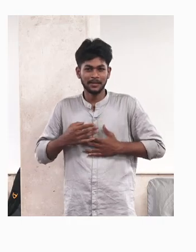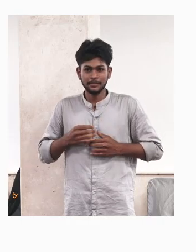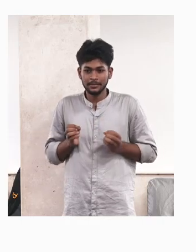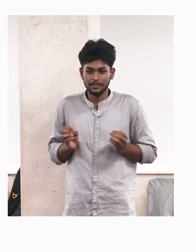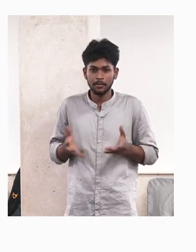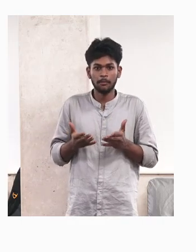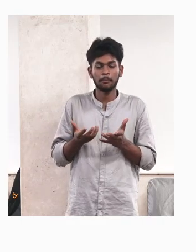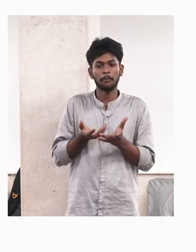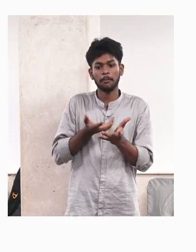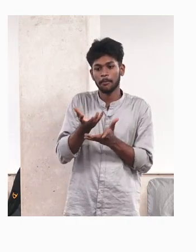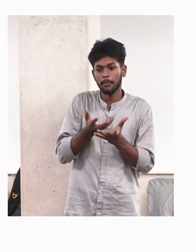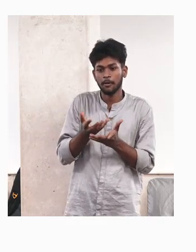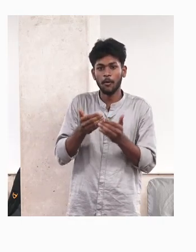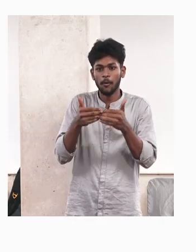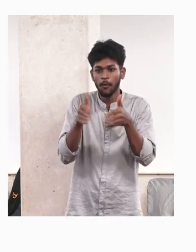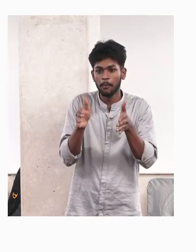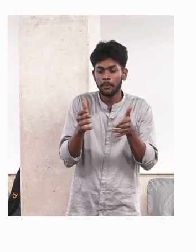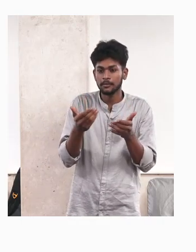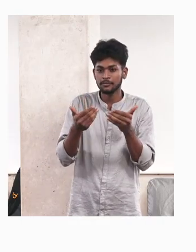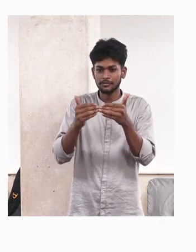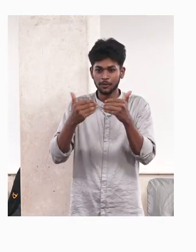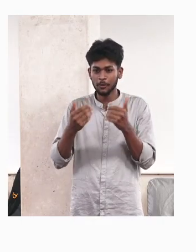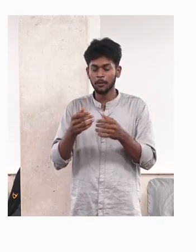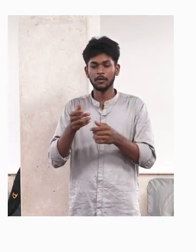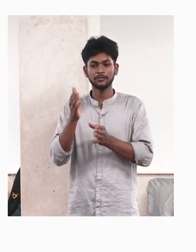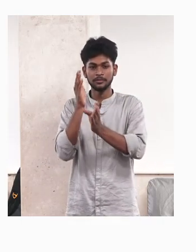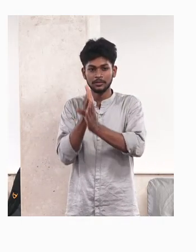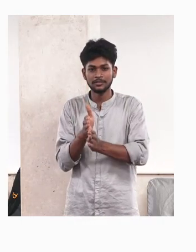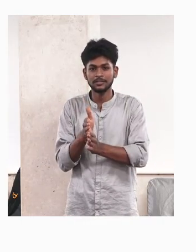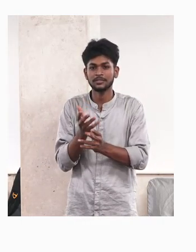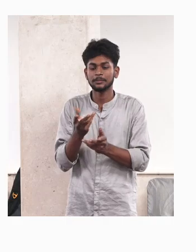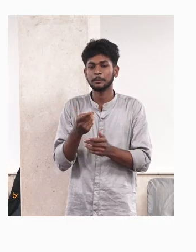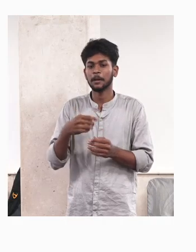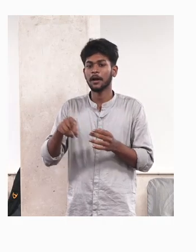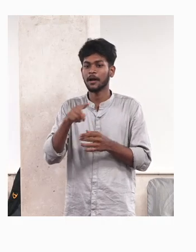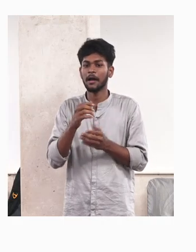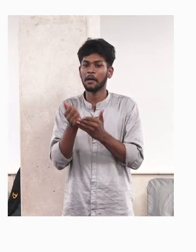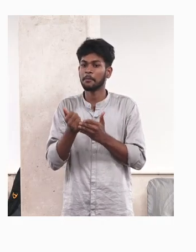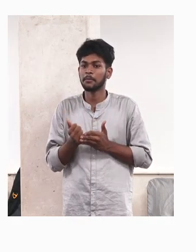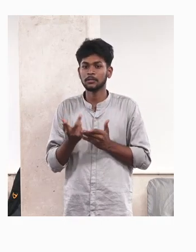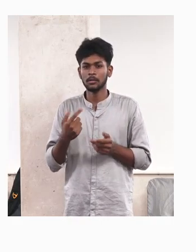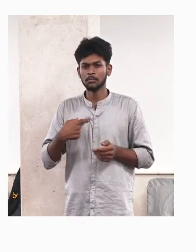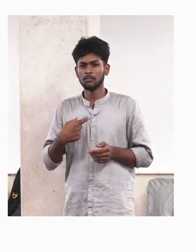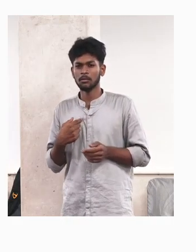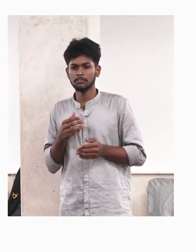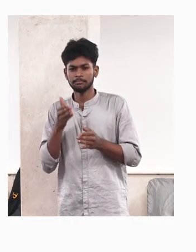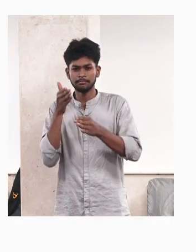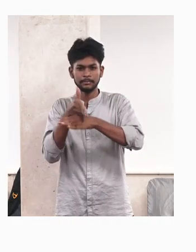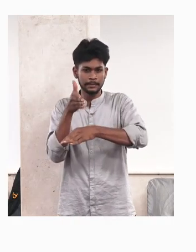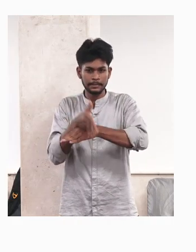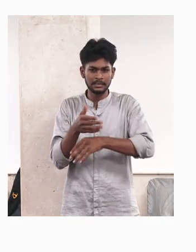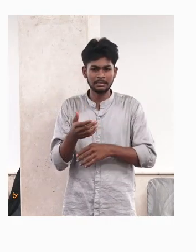up more to me, finding me more approachable because of this, because I'm not curt anymore,